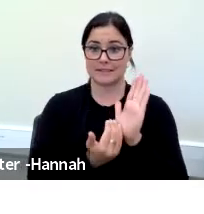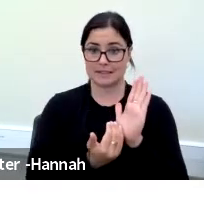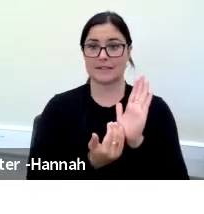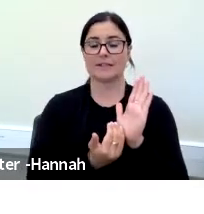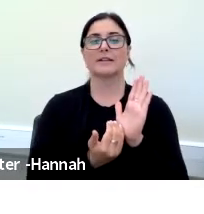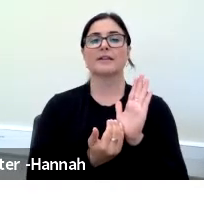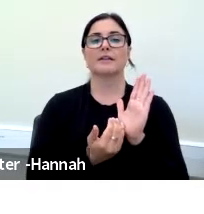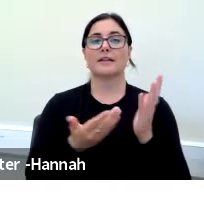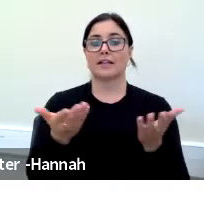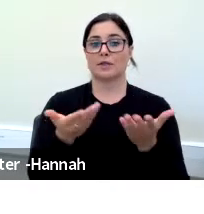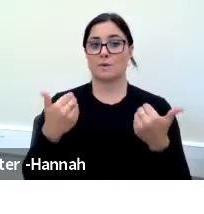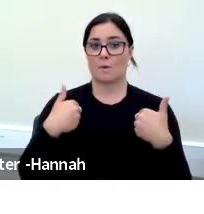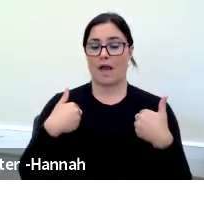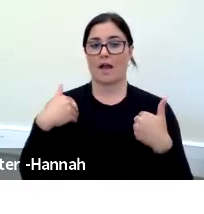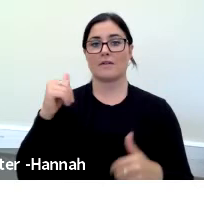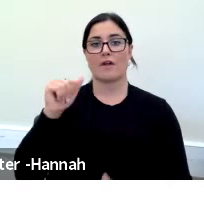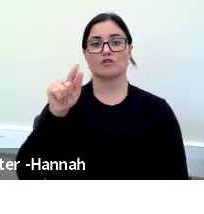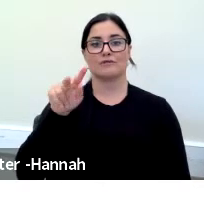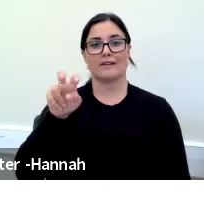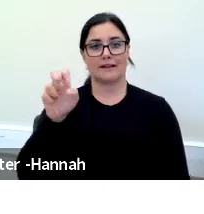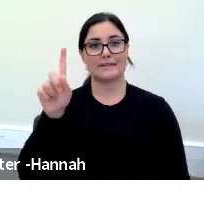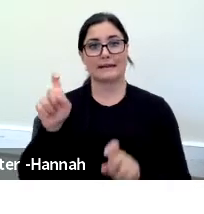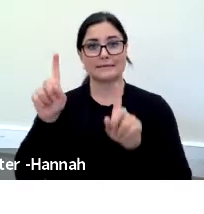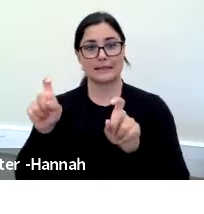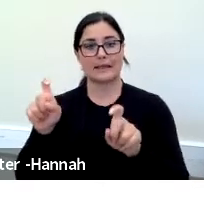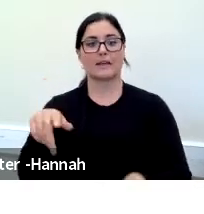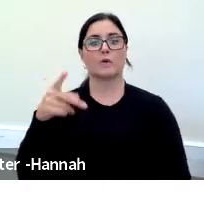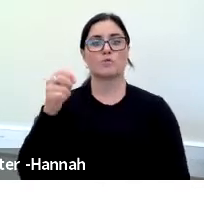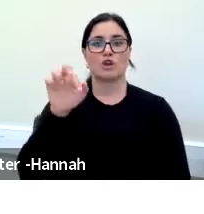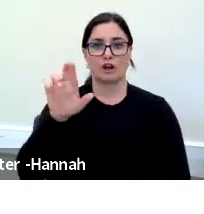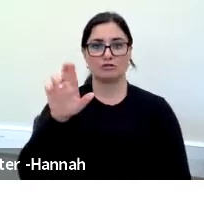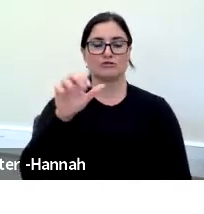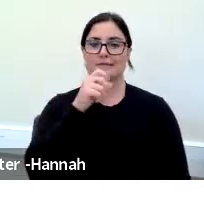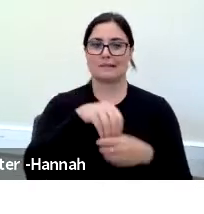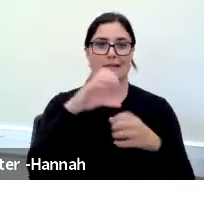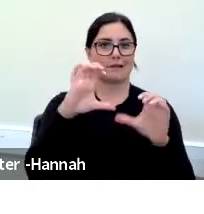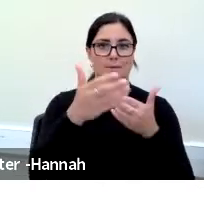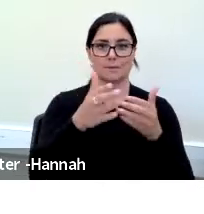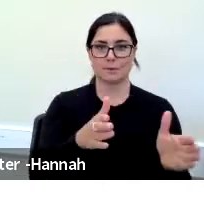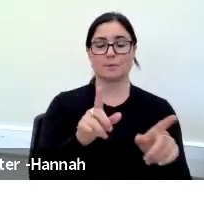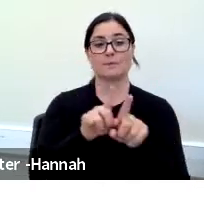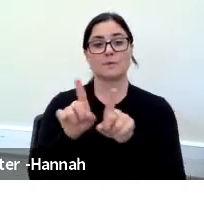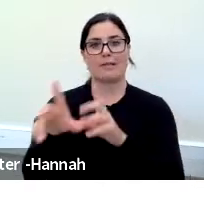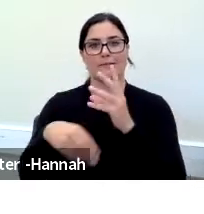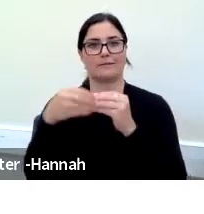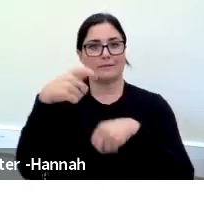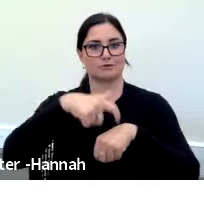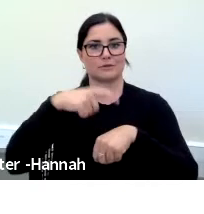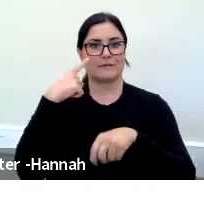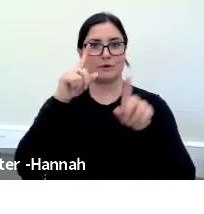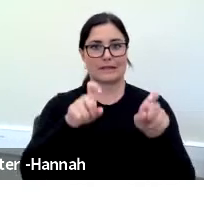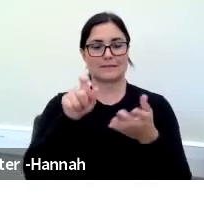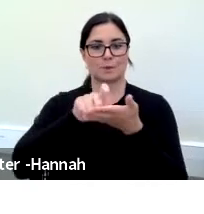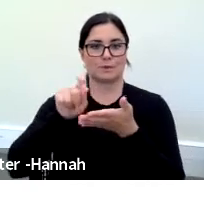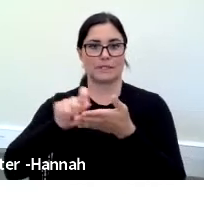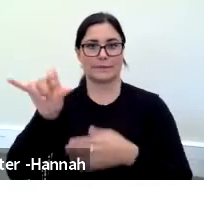accommodations. Here we have alternative testing and proctor outside of the classroom, as well as extra time for testing and note